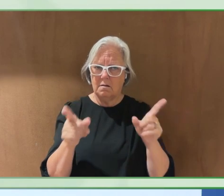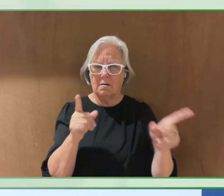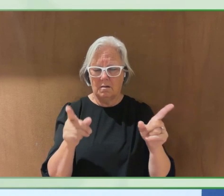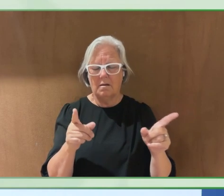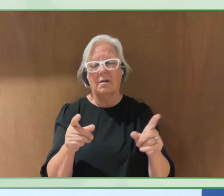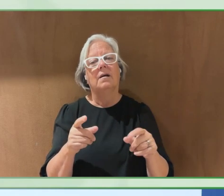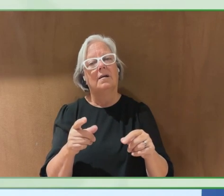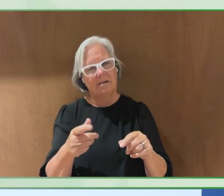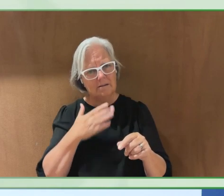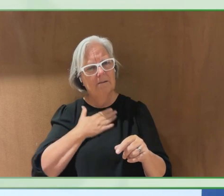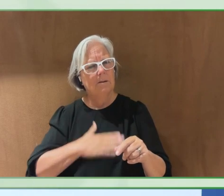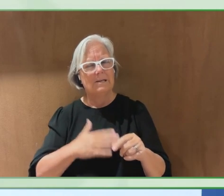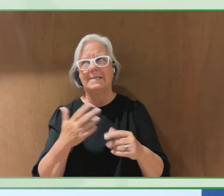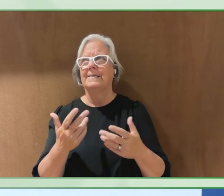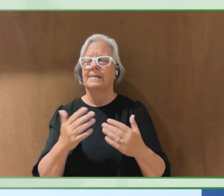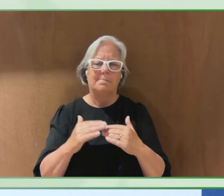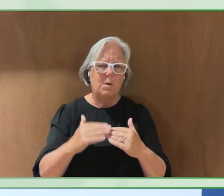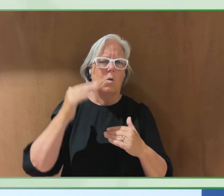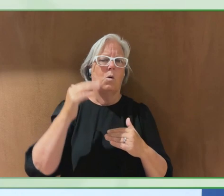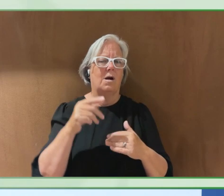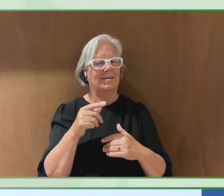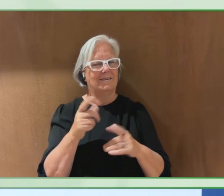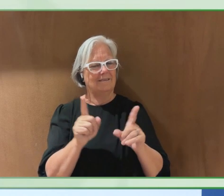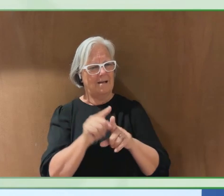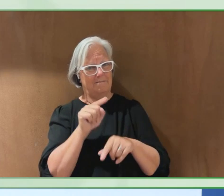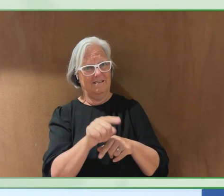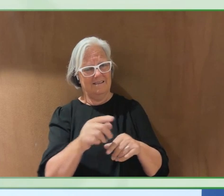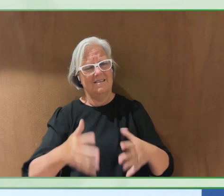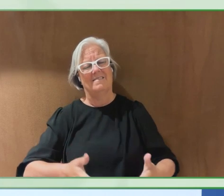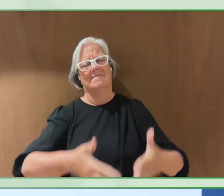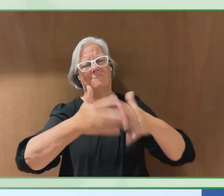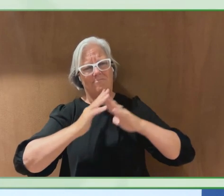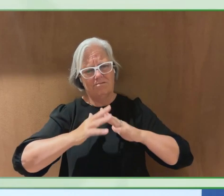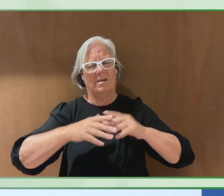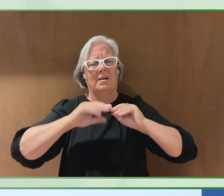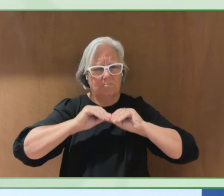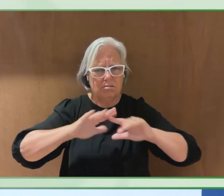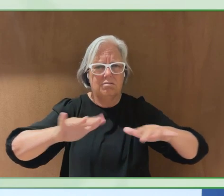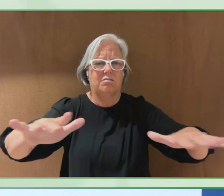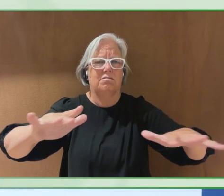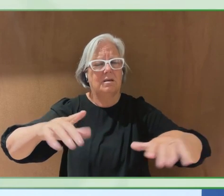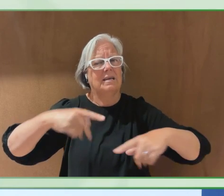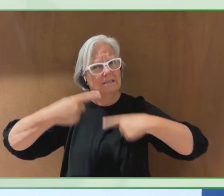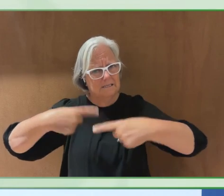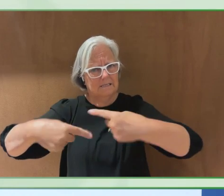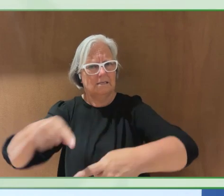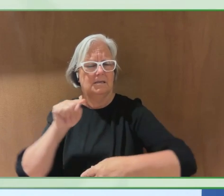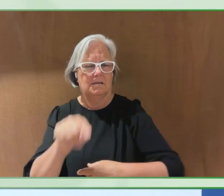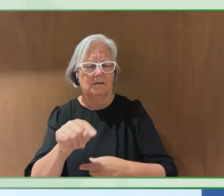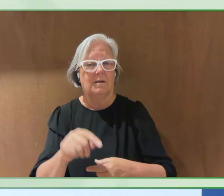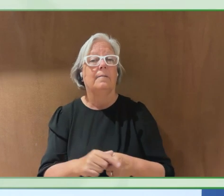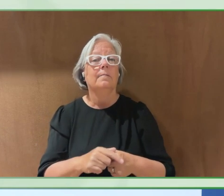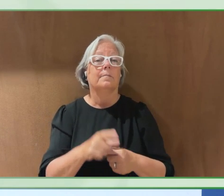to implement this service. And what is important also that we offer this service before and